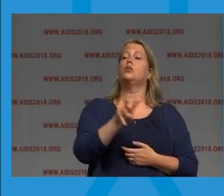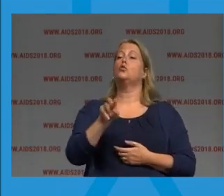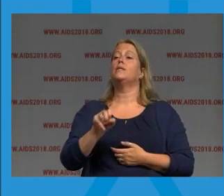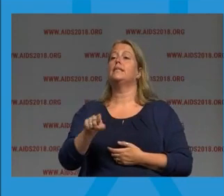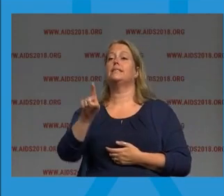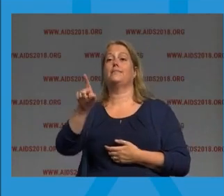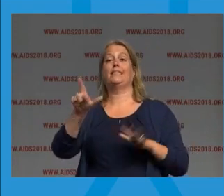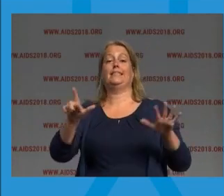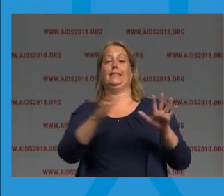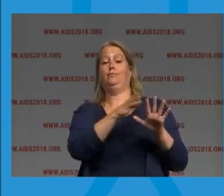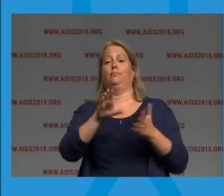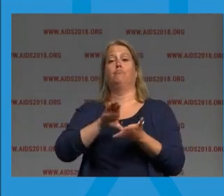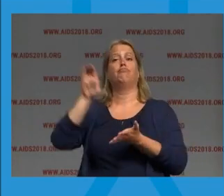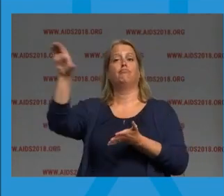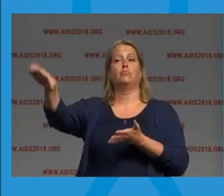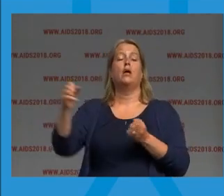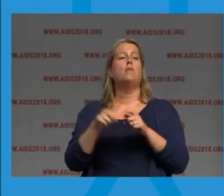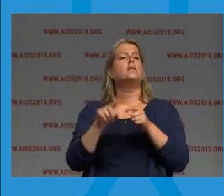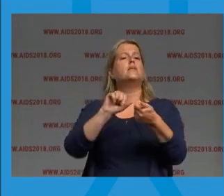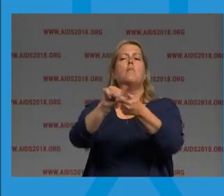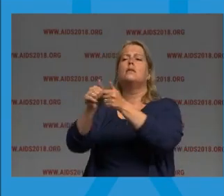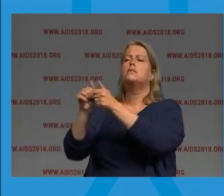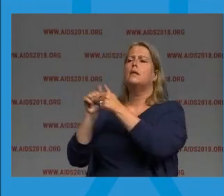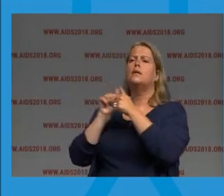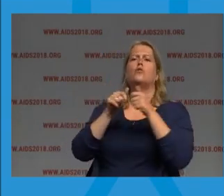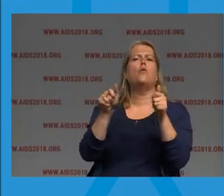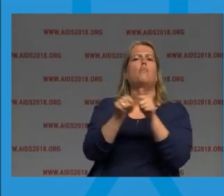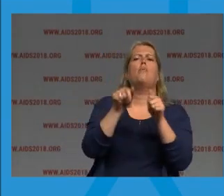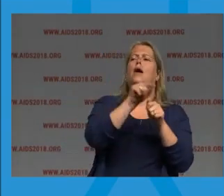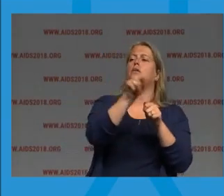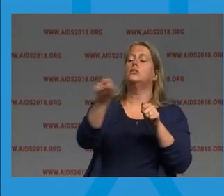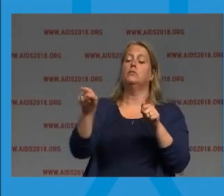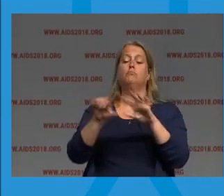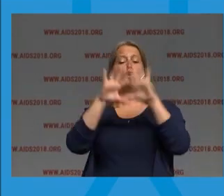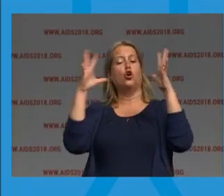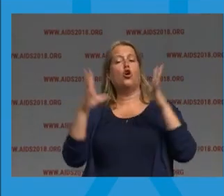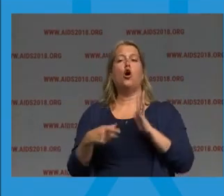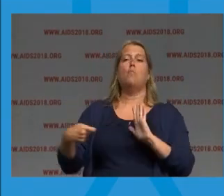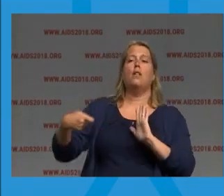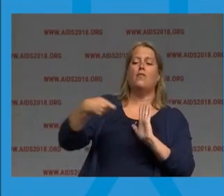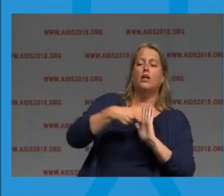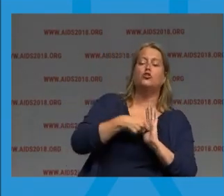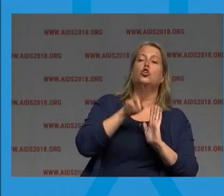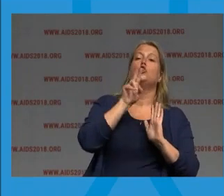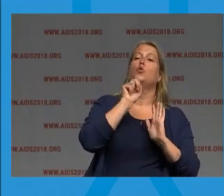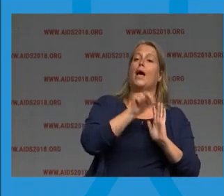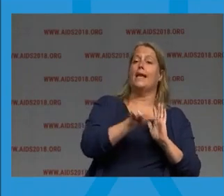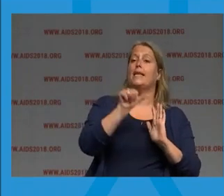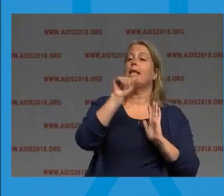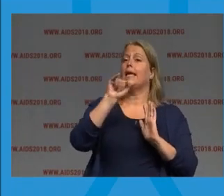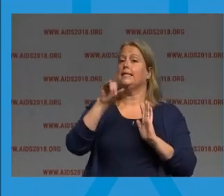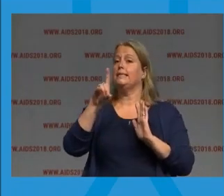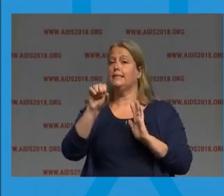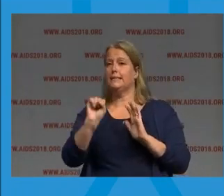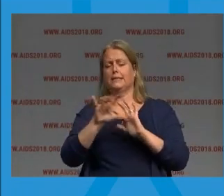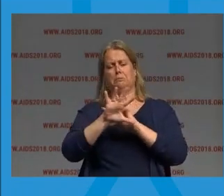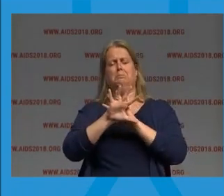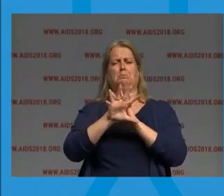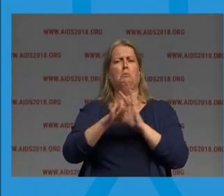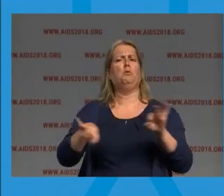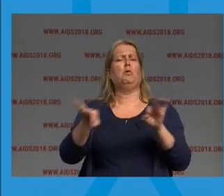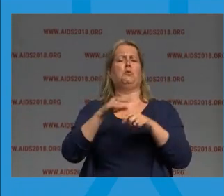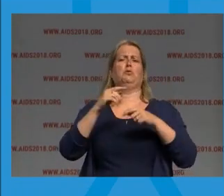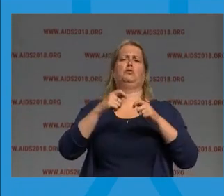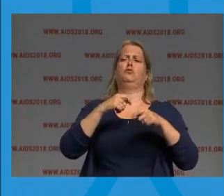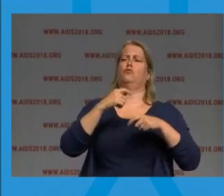And our multilateral partners, particularly the Global Fund and UNAIDS, are playing a vital role alongside